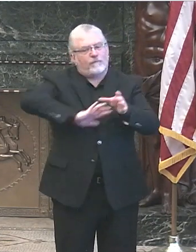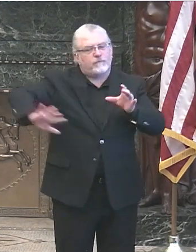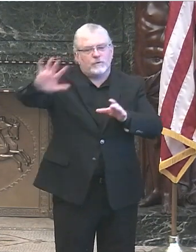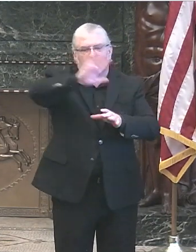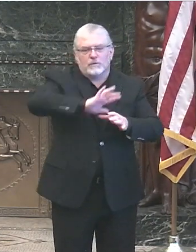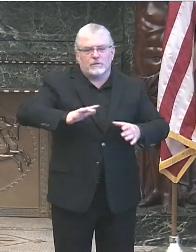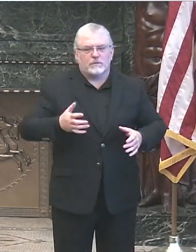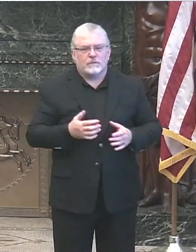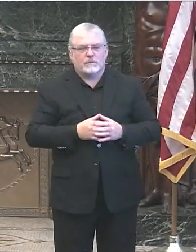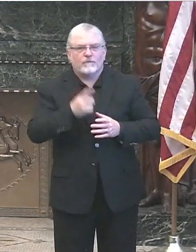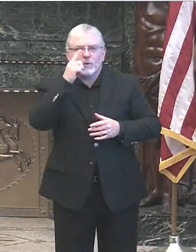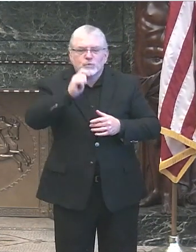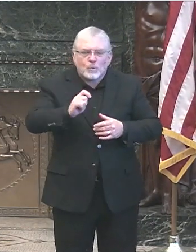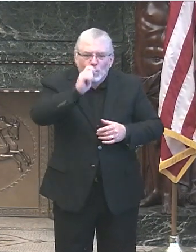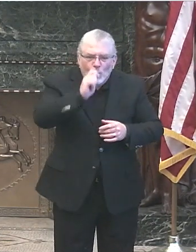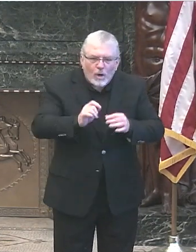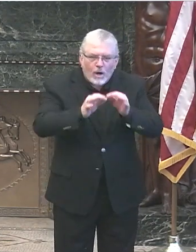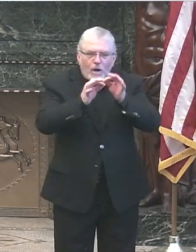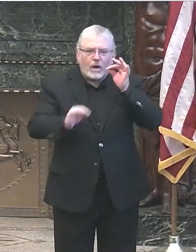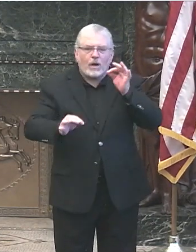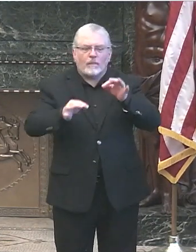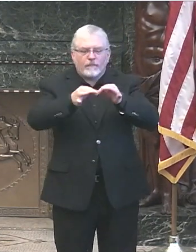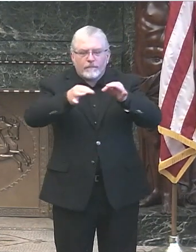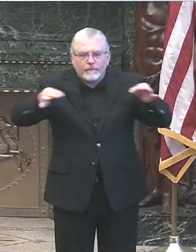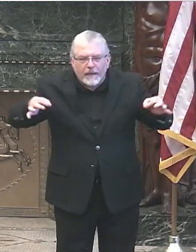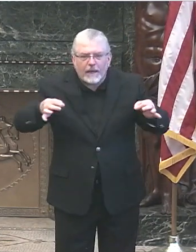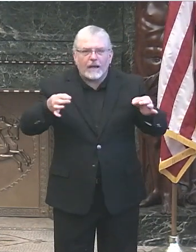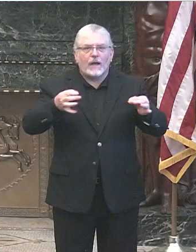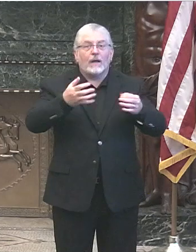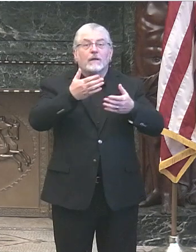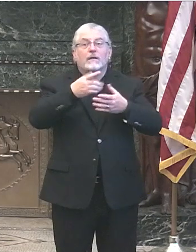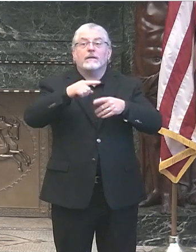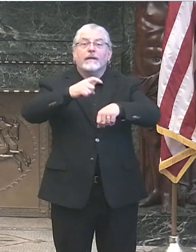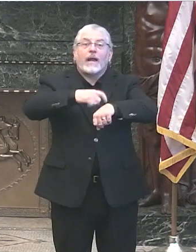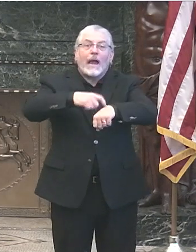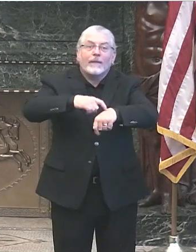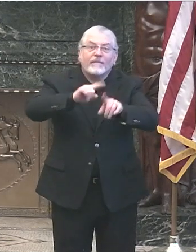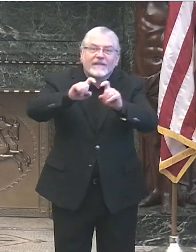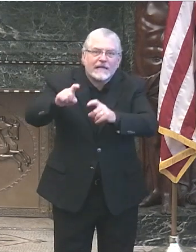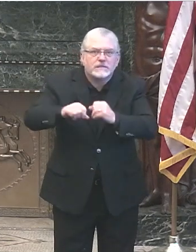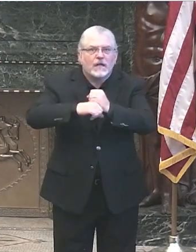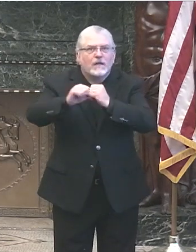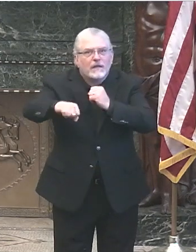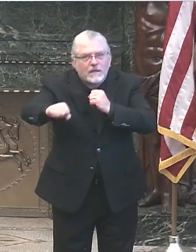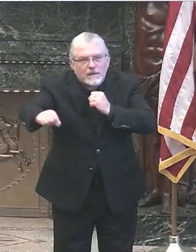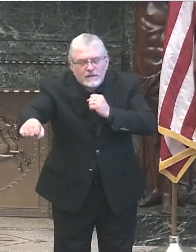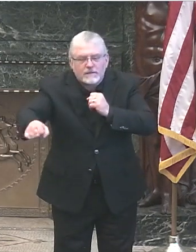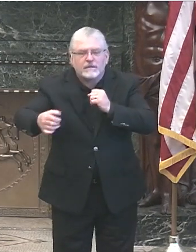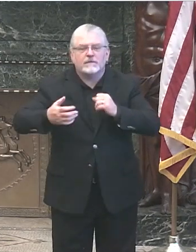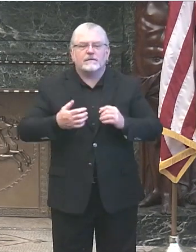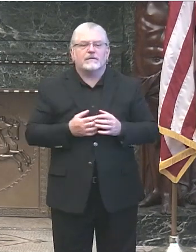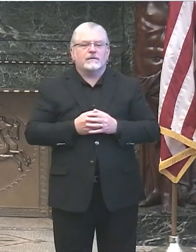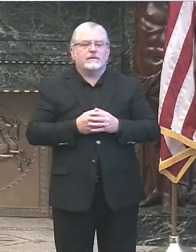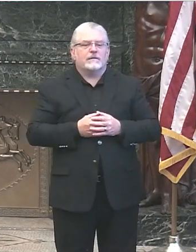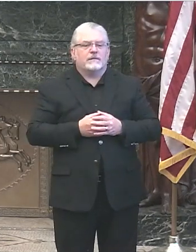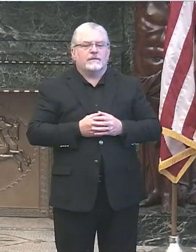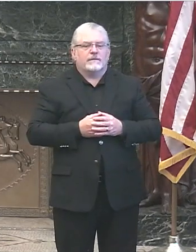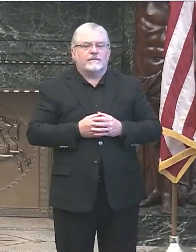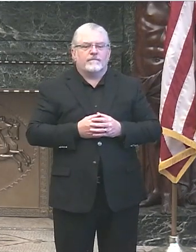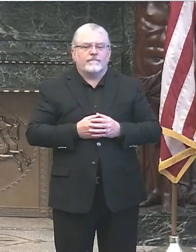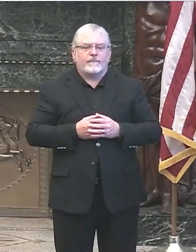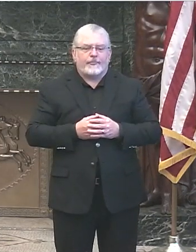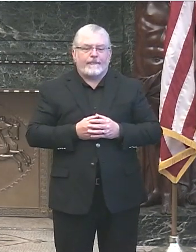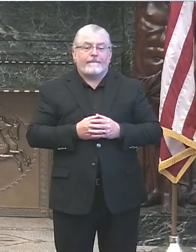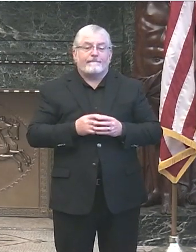too slow. I think we will eventually get past all that. When we get past all that, I would like to increase the number of testing sites